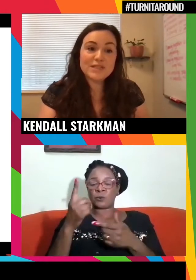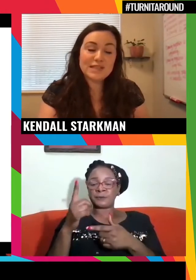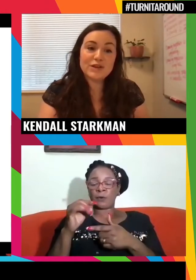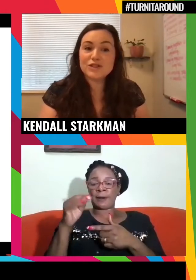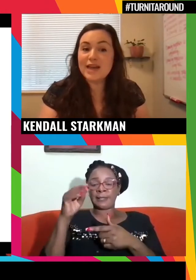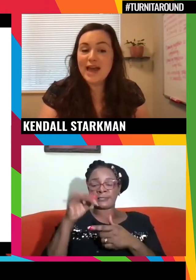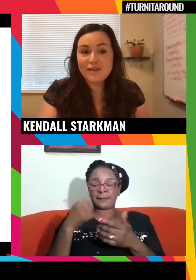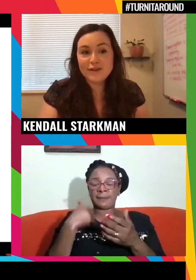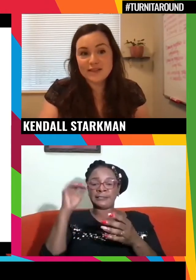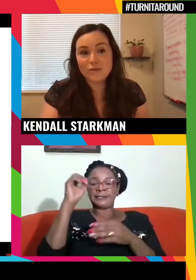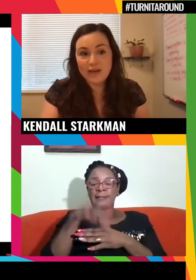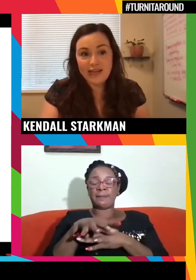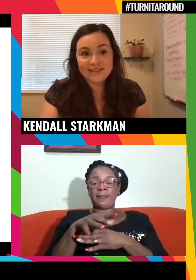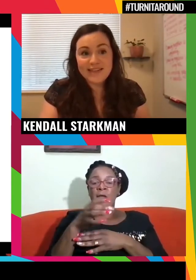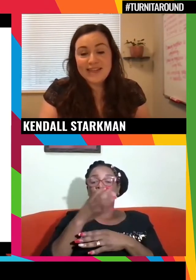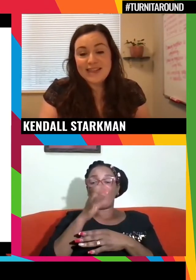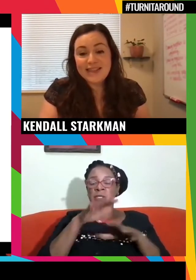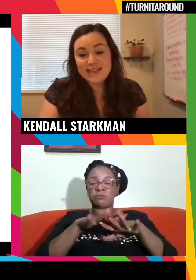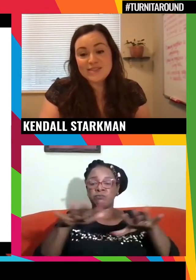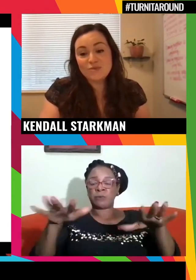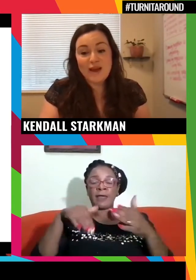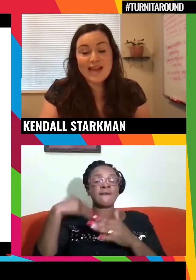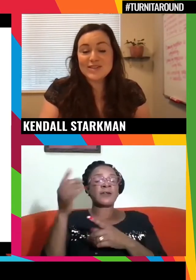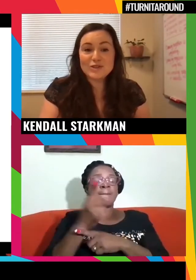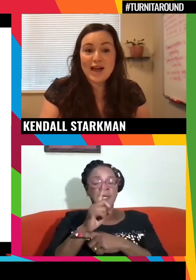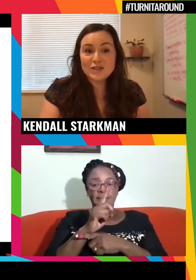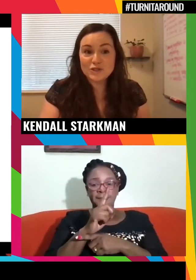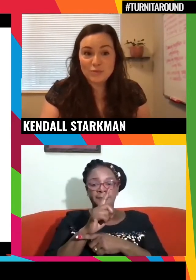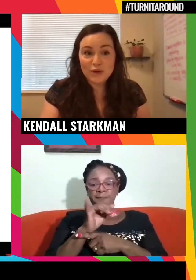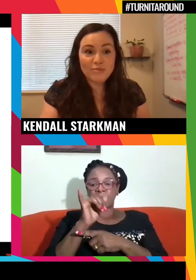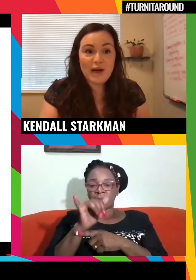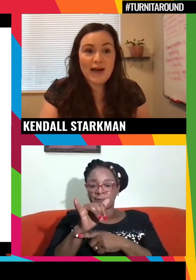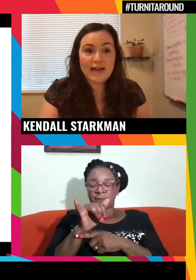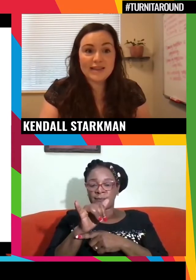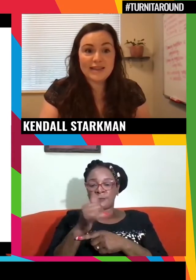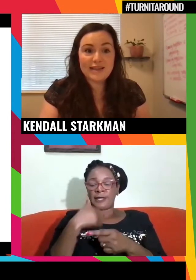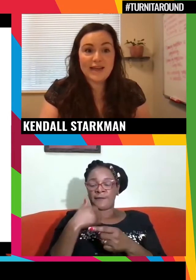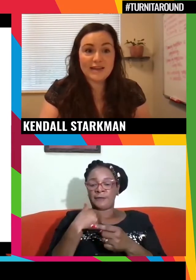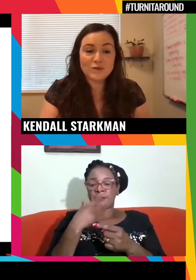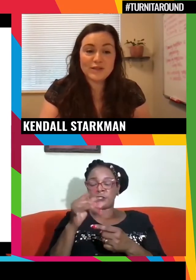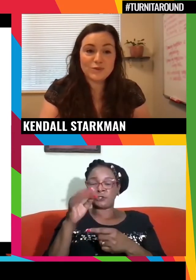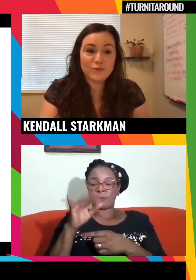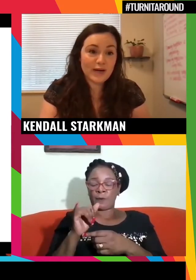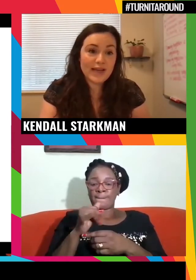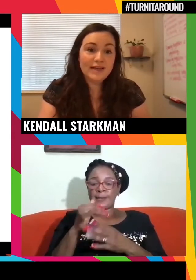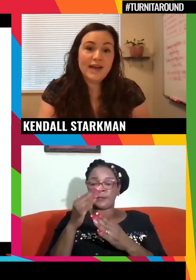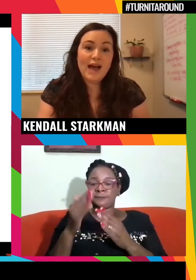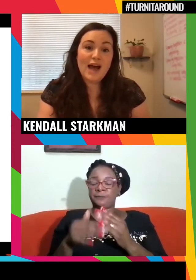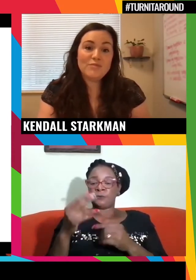being dumped into the ocean every single minute. This rate is on track to triple by the end of